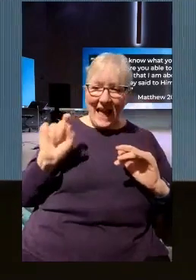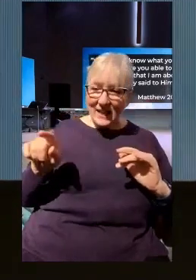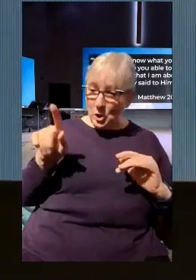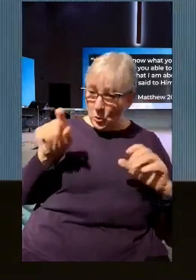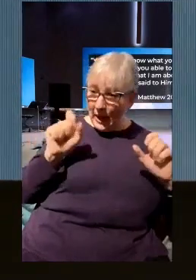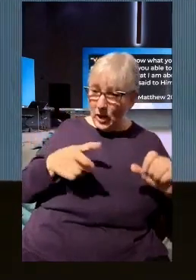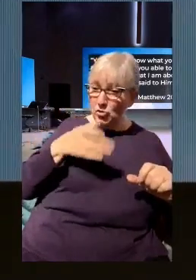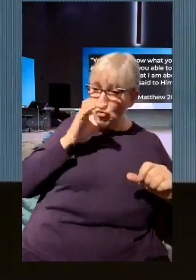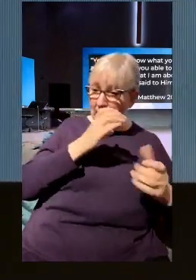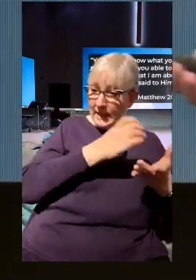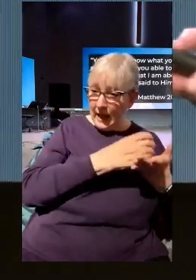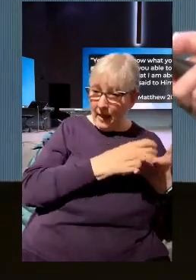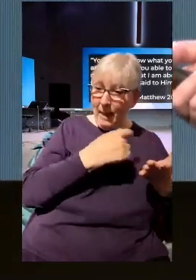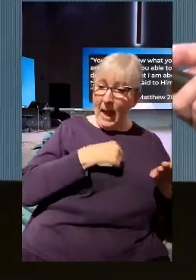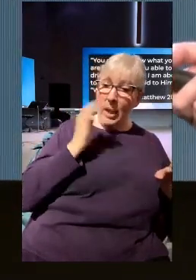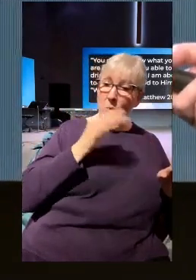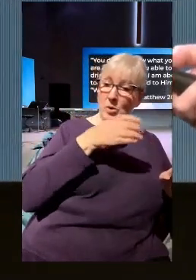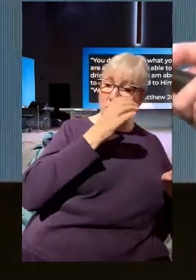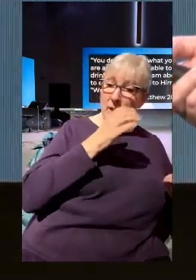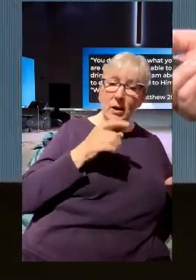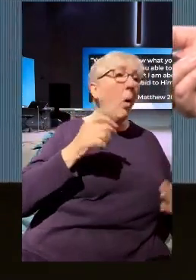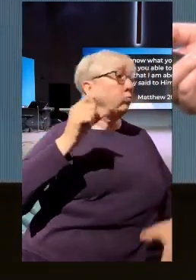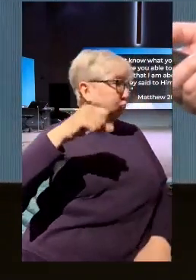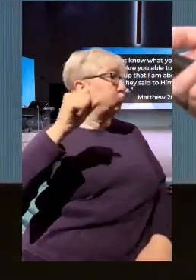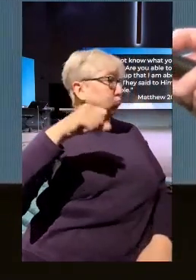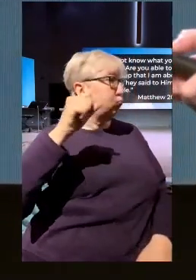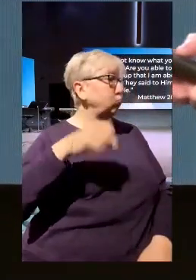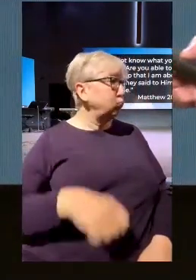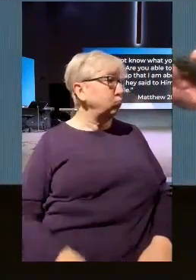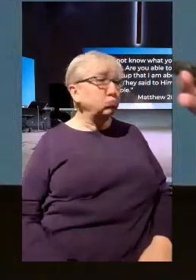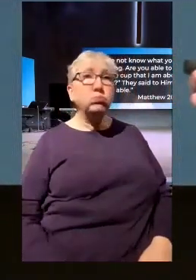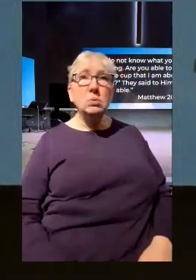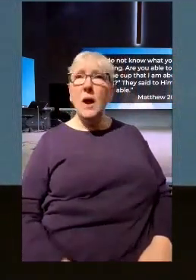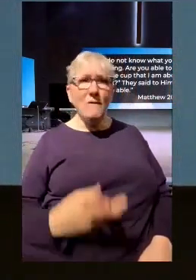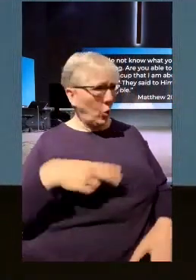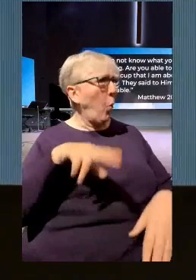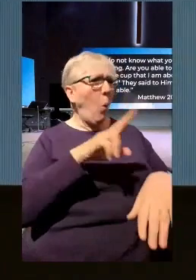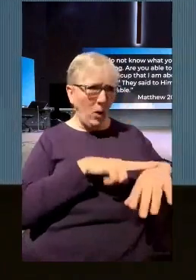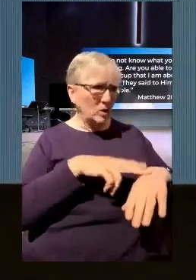say, we can. Of course we can.